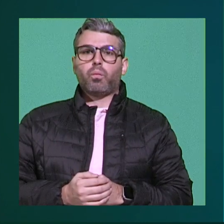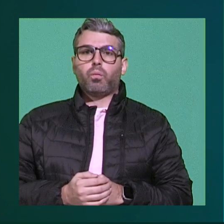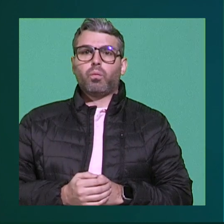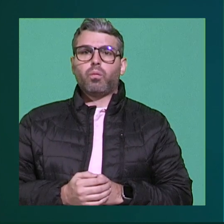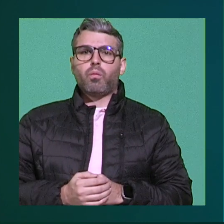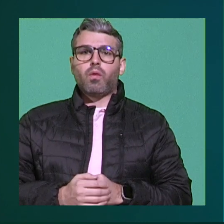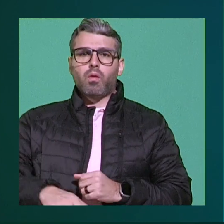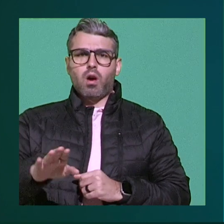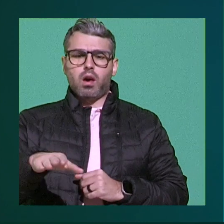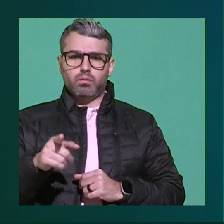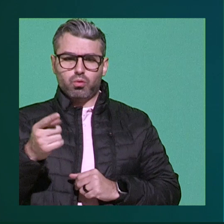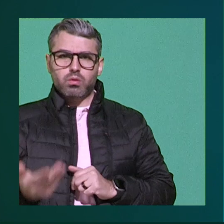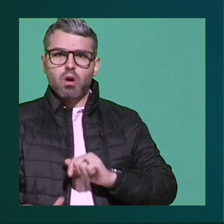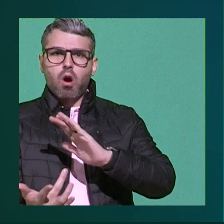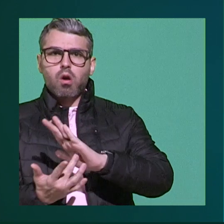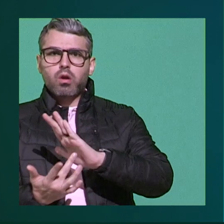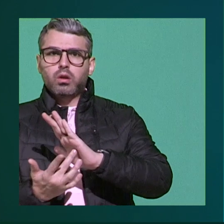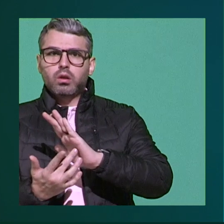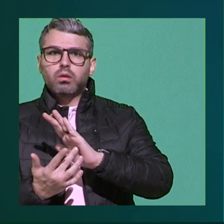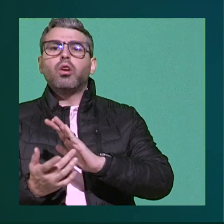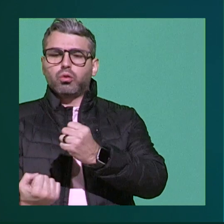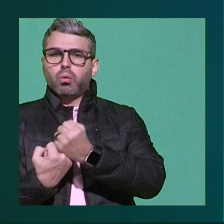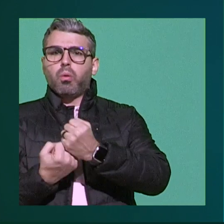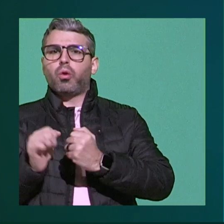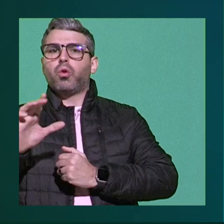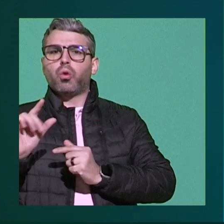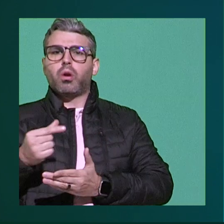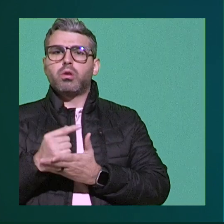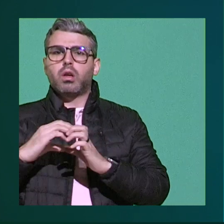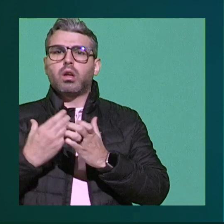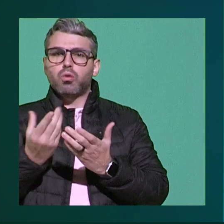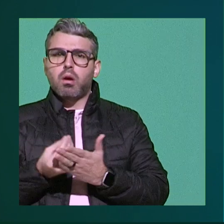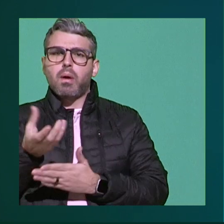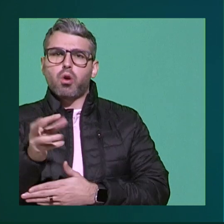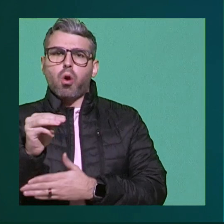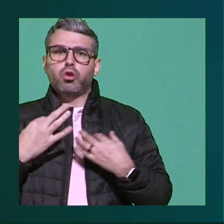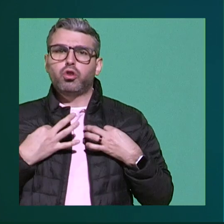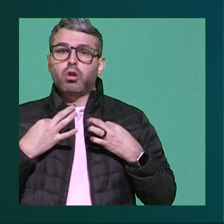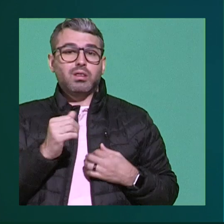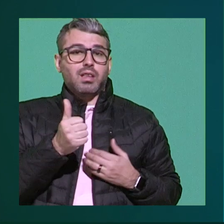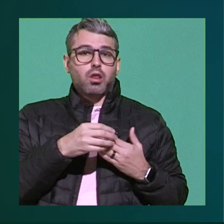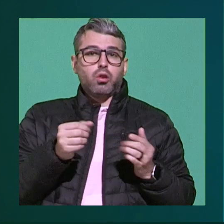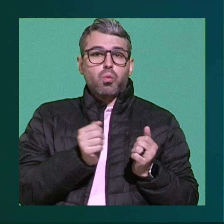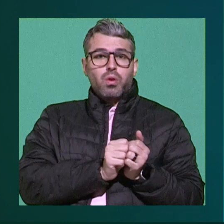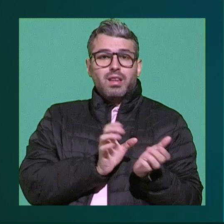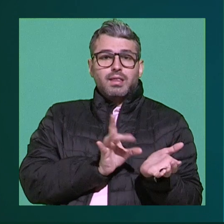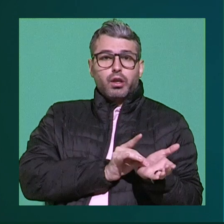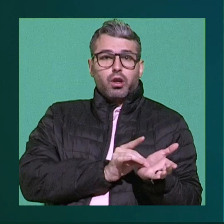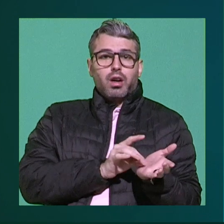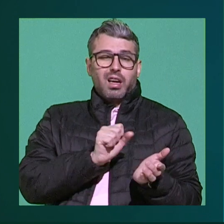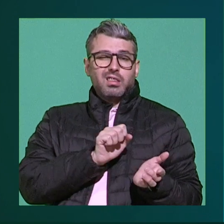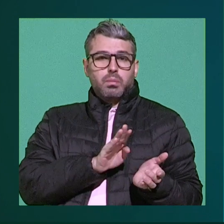Hey, are you a sophomore? Support the graduating class of 2022 by buying the sophomore shirts. Only $10 with an ASB card